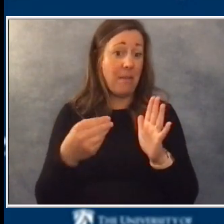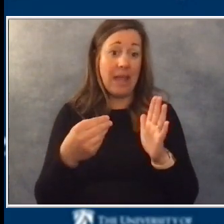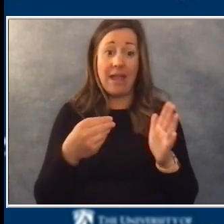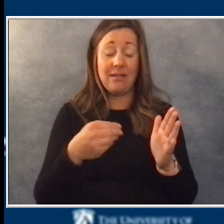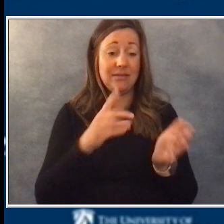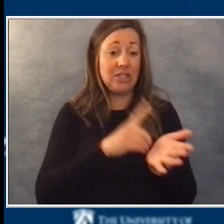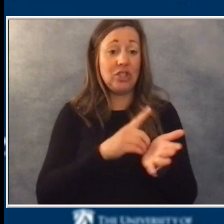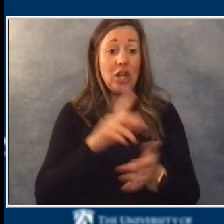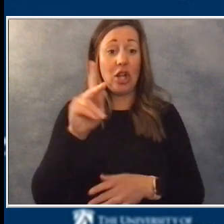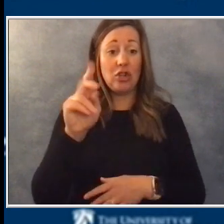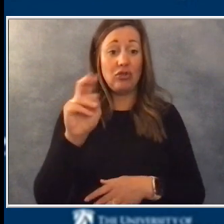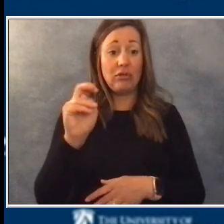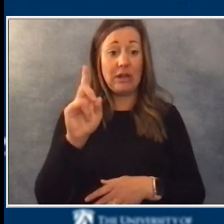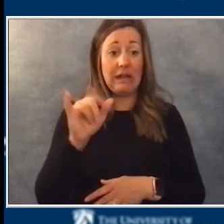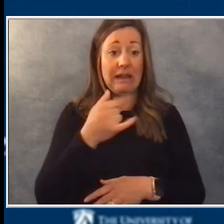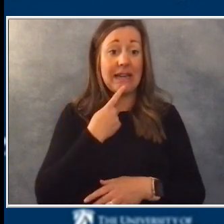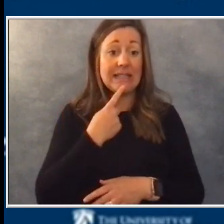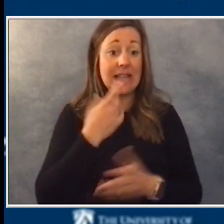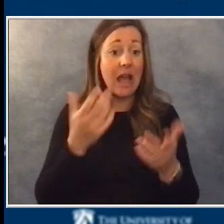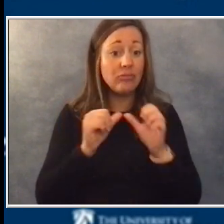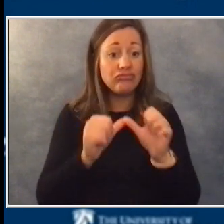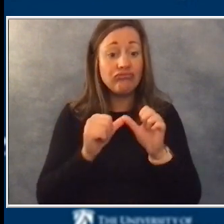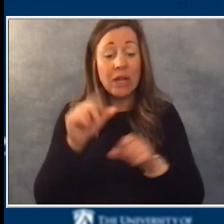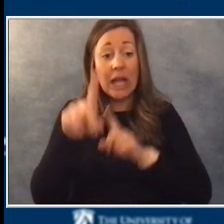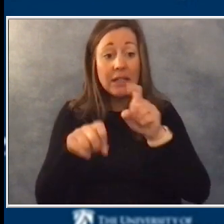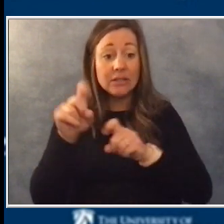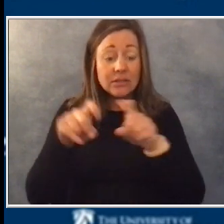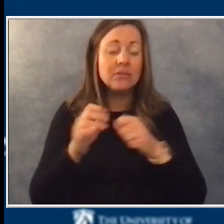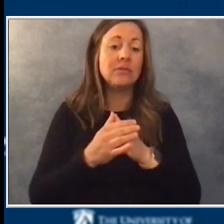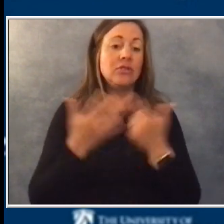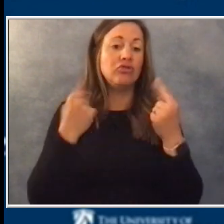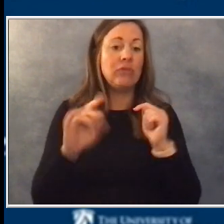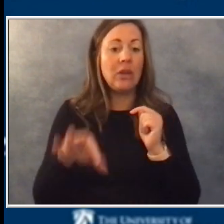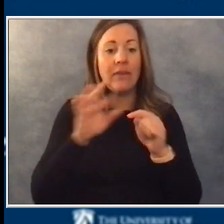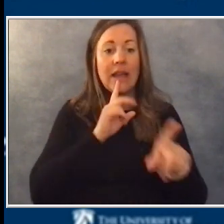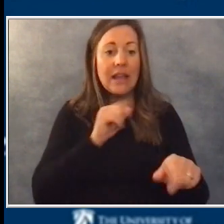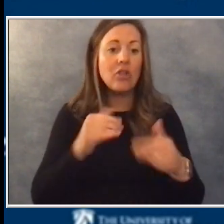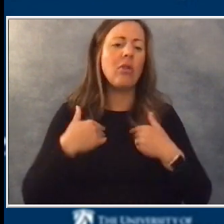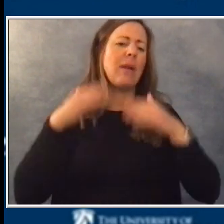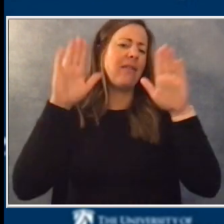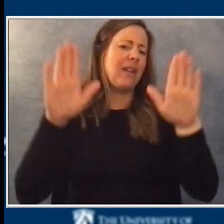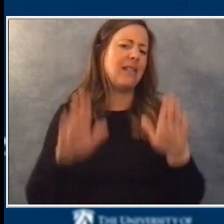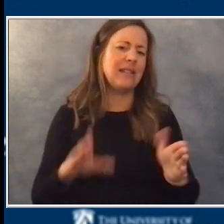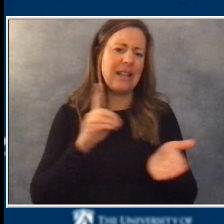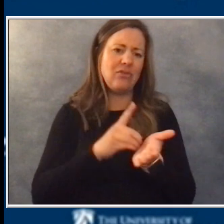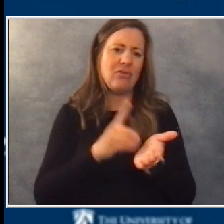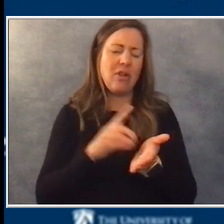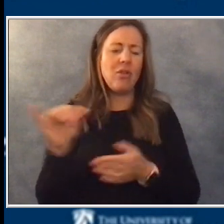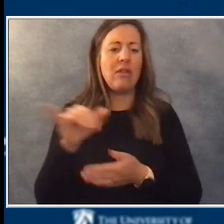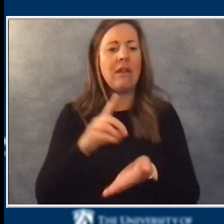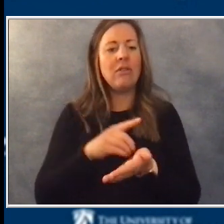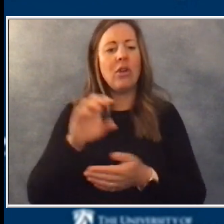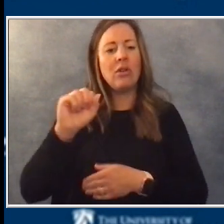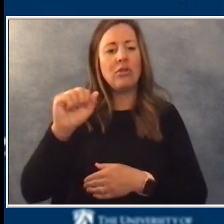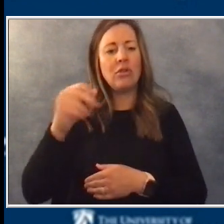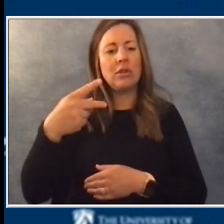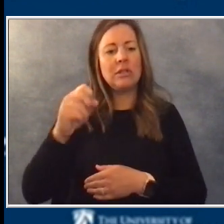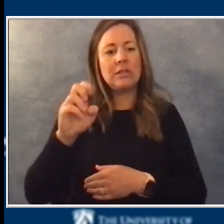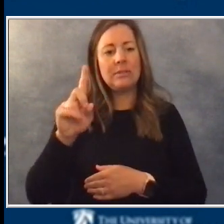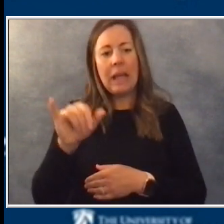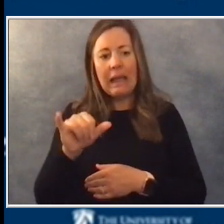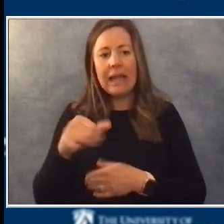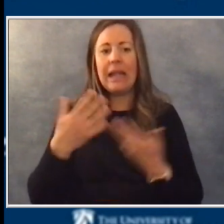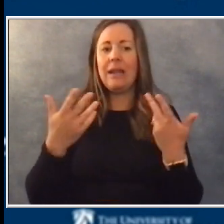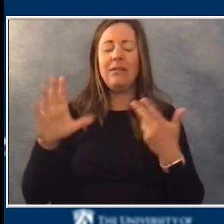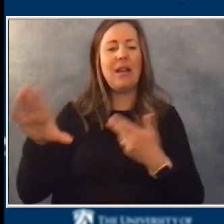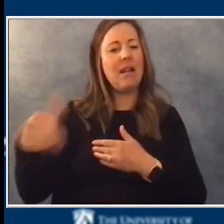is continuing to ask questions and seek those answers. We have excellent physicians like Dr. Spaedy and medical teams here to help give